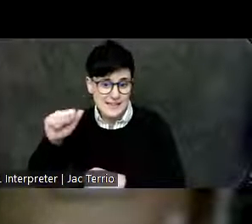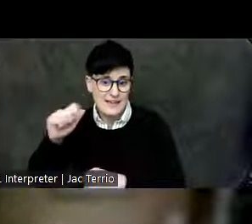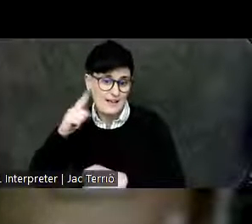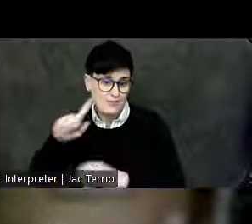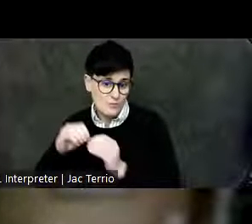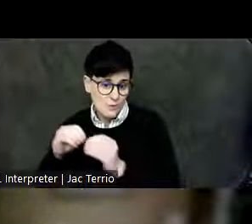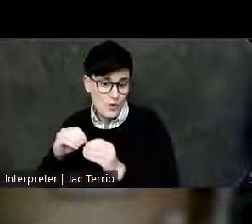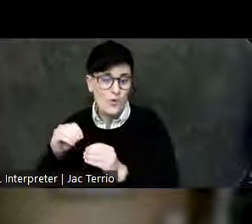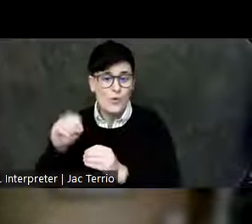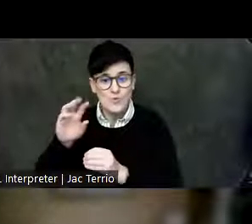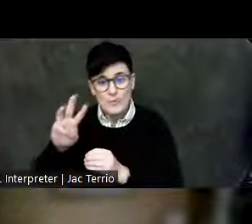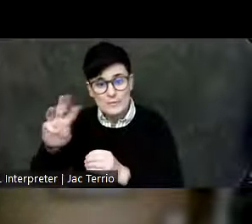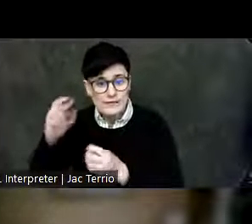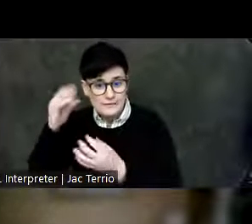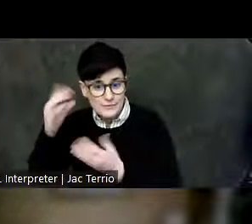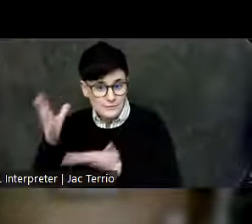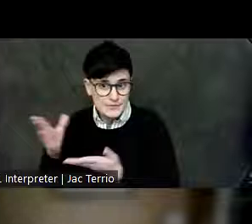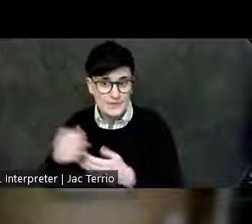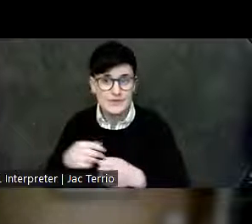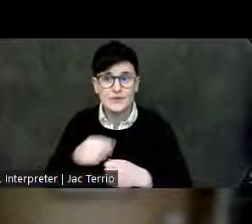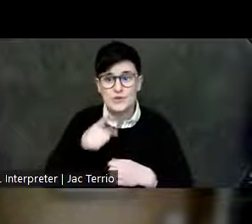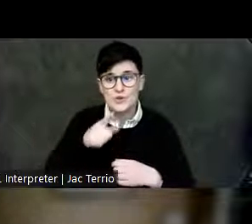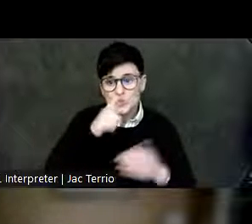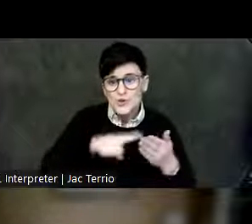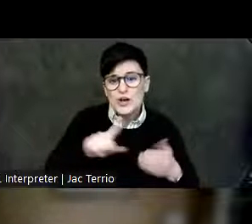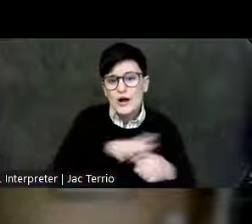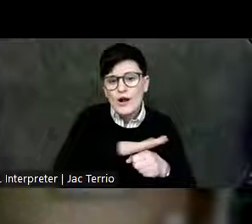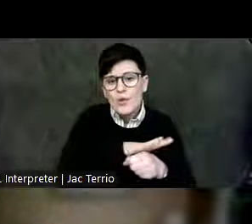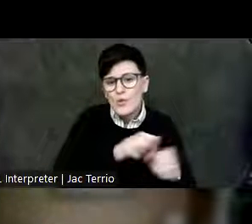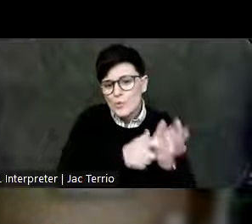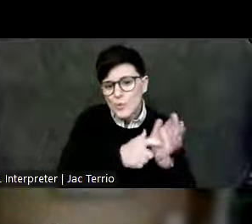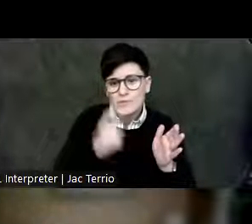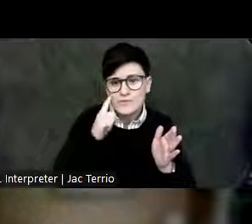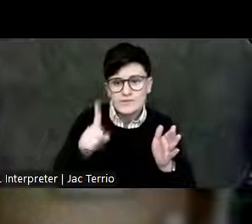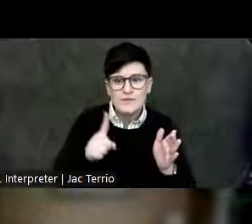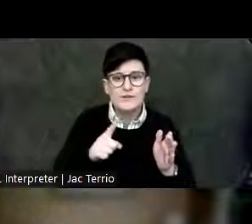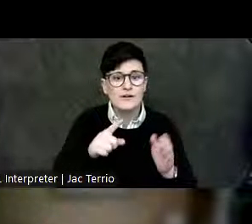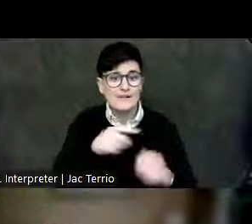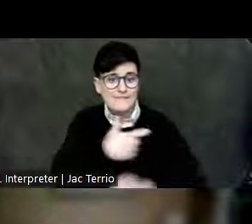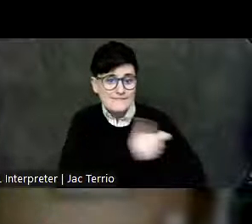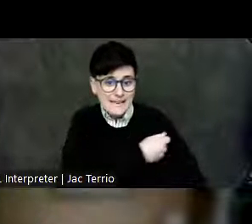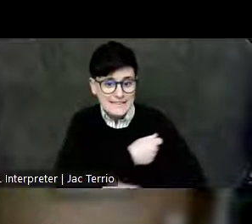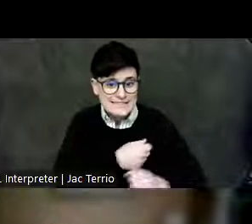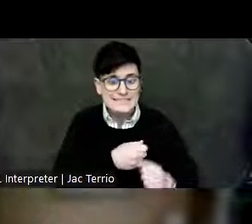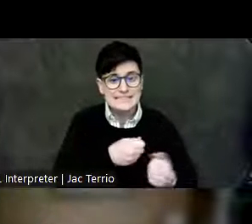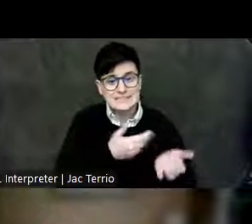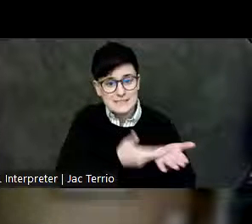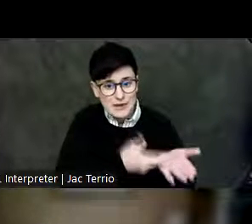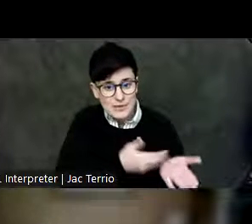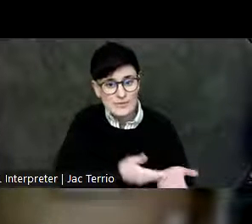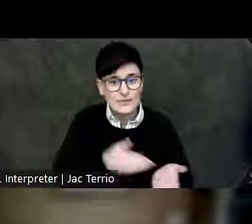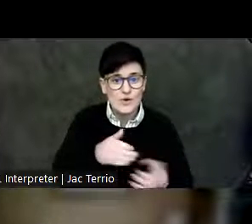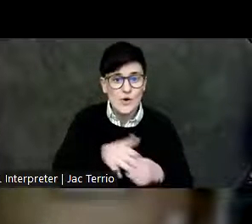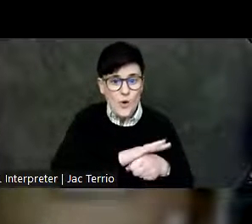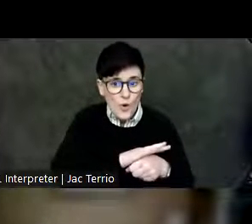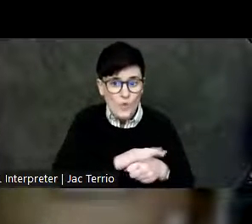are visiting for vaccine documentation, mask and COVID testing requirements. Share your itinerary with